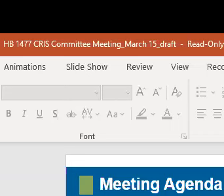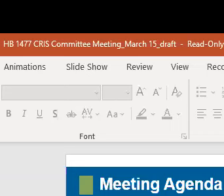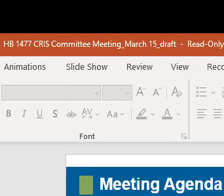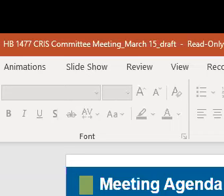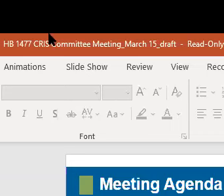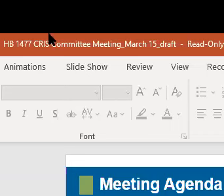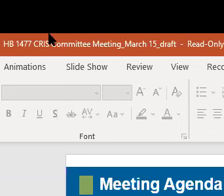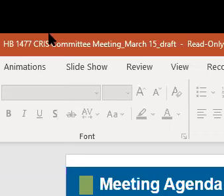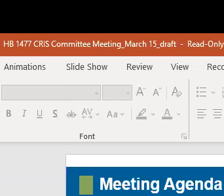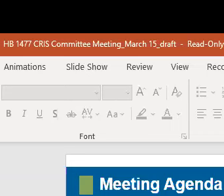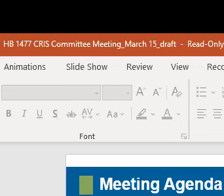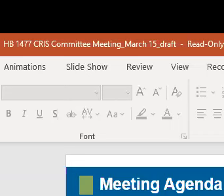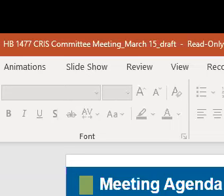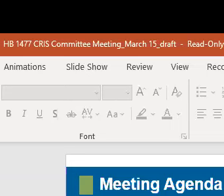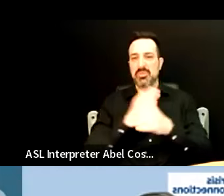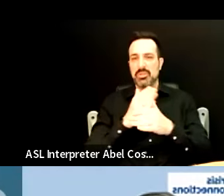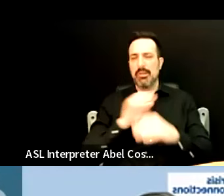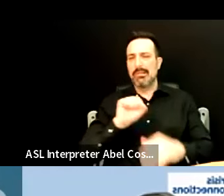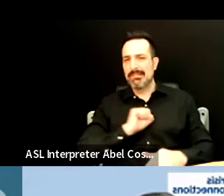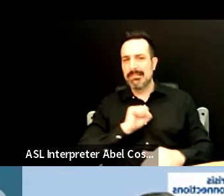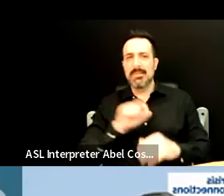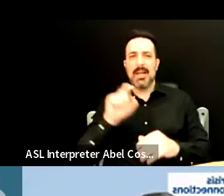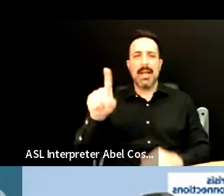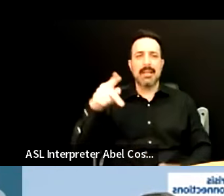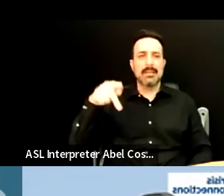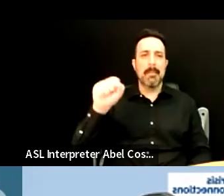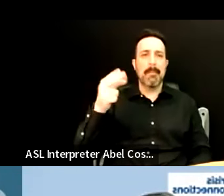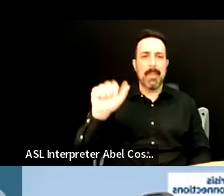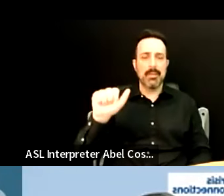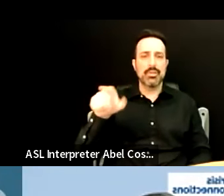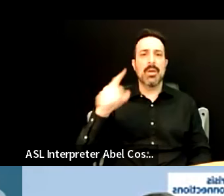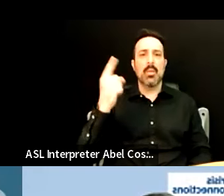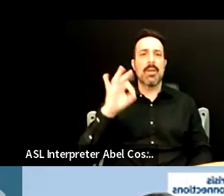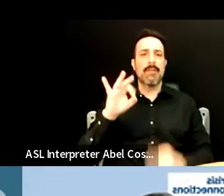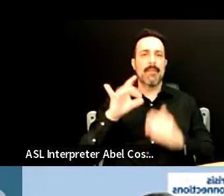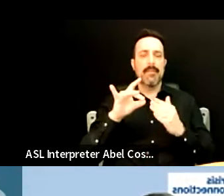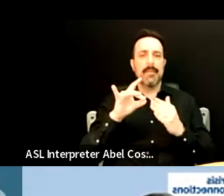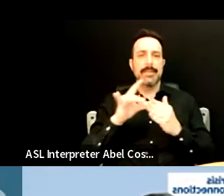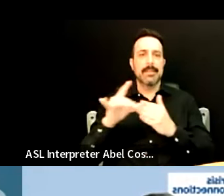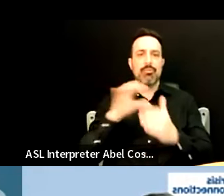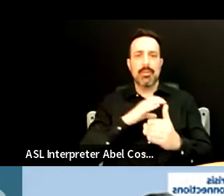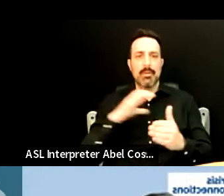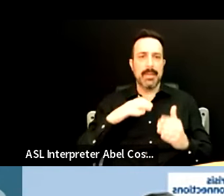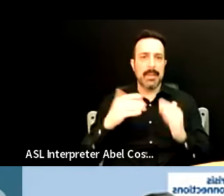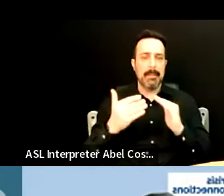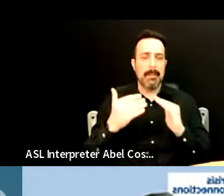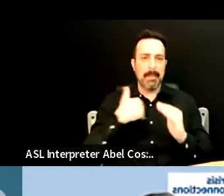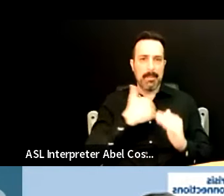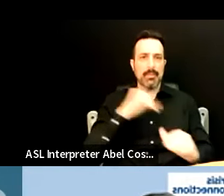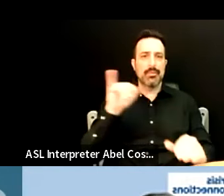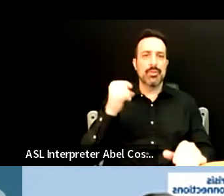share now. Excuse me. And I'm going to ask Bipasha Mukherjee, one of our steering committee members, and